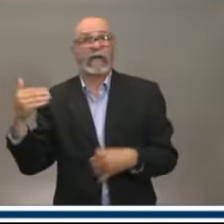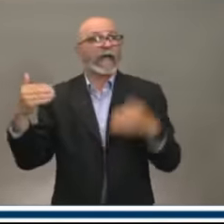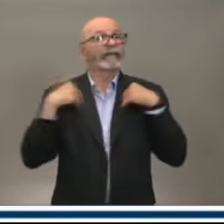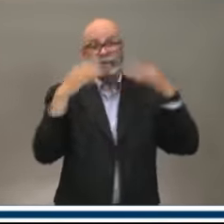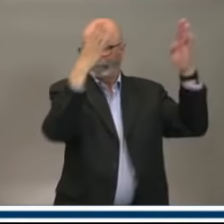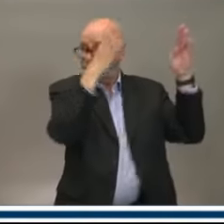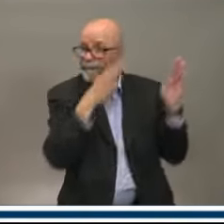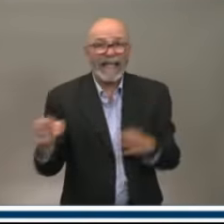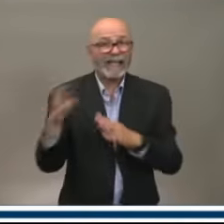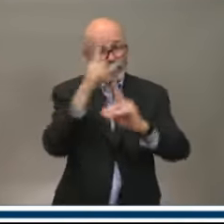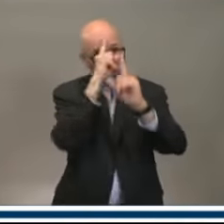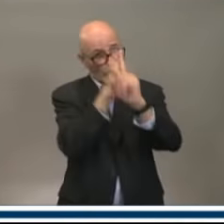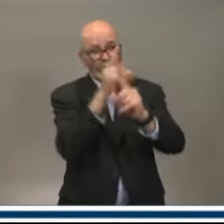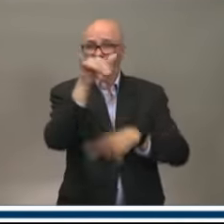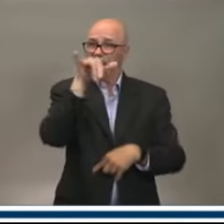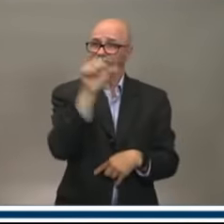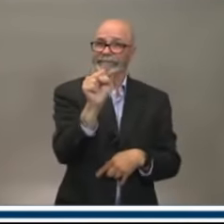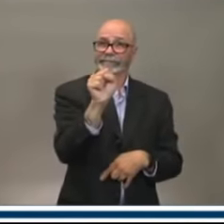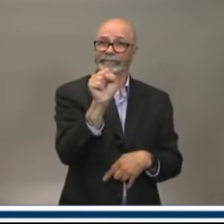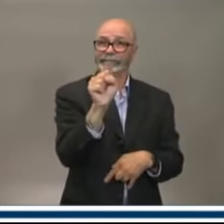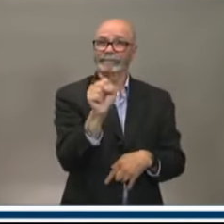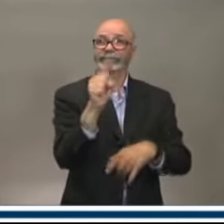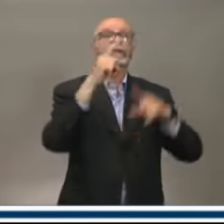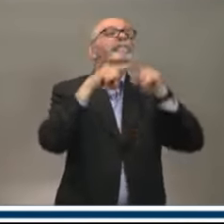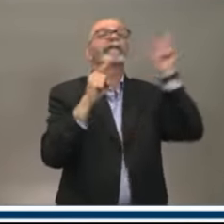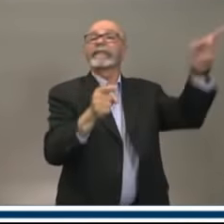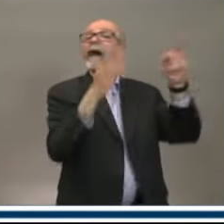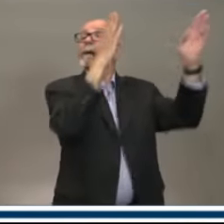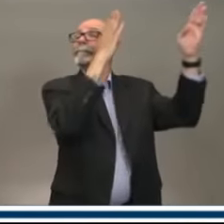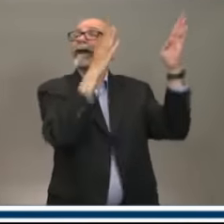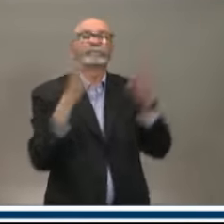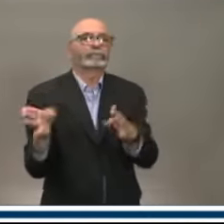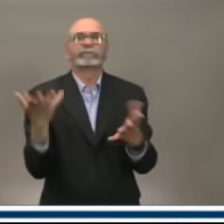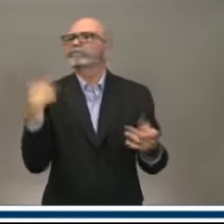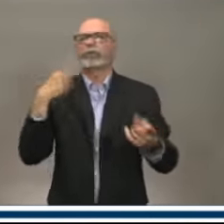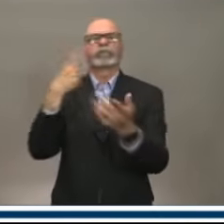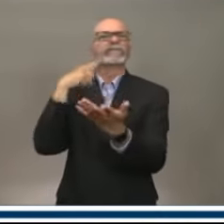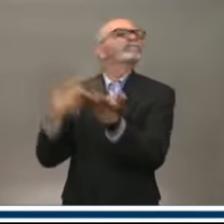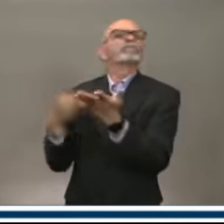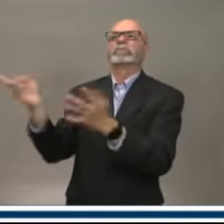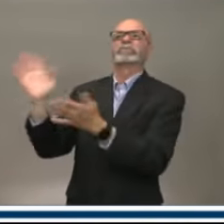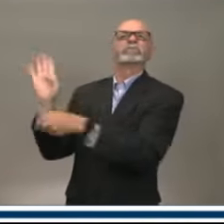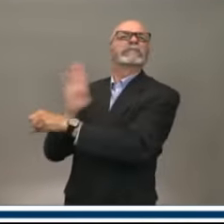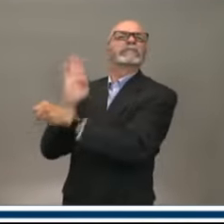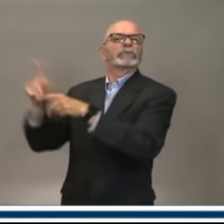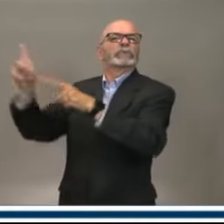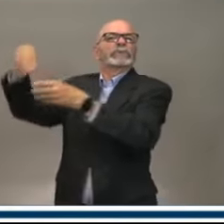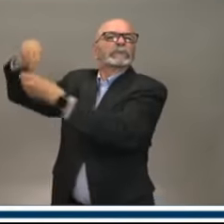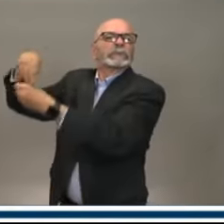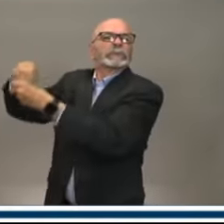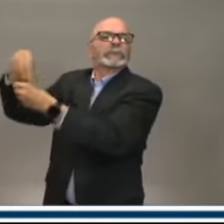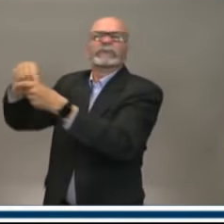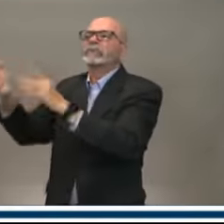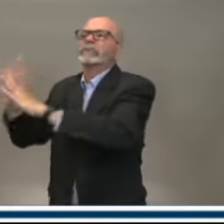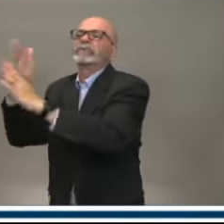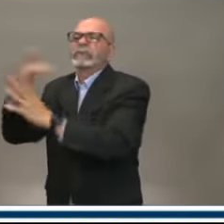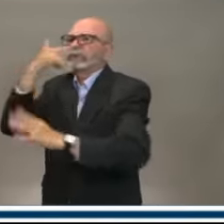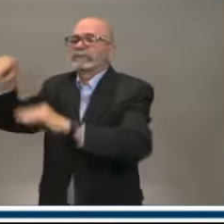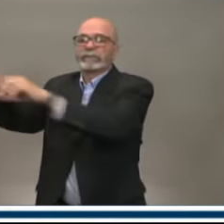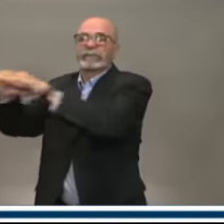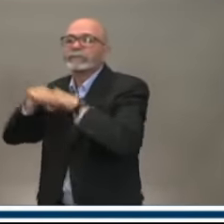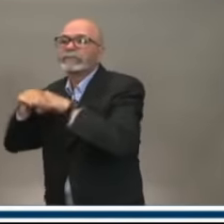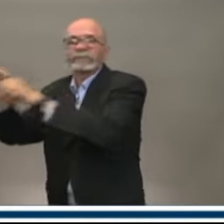without associations who represent businesses to know what the protocols are and how do they best operate. So we want to make sure that once we